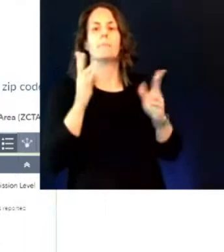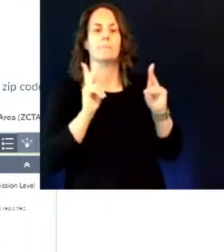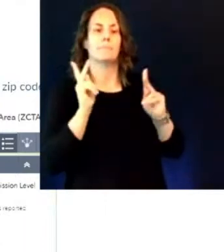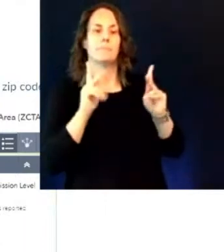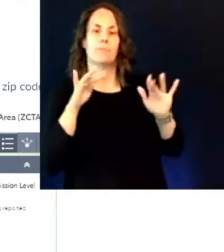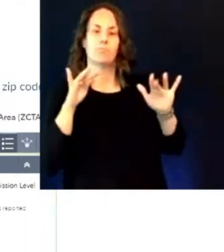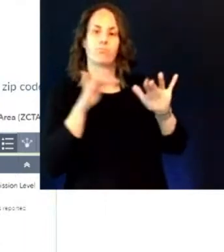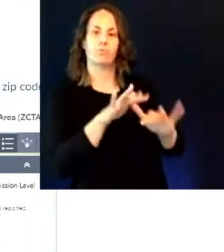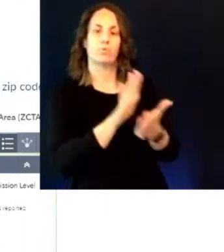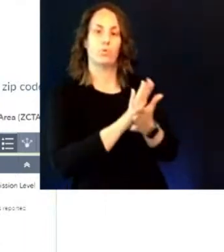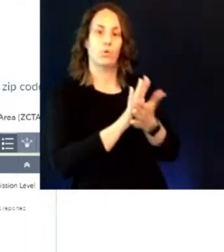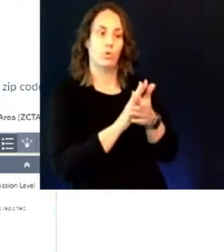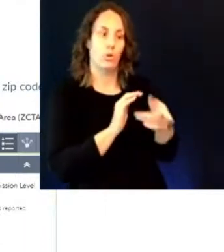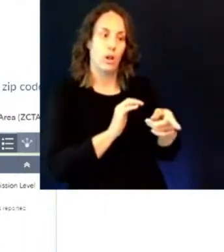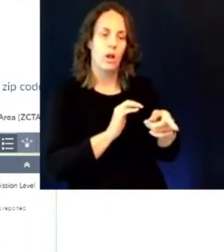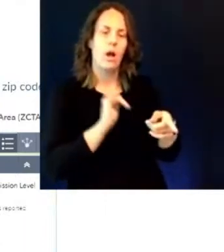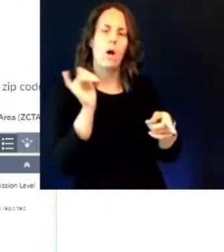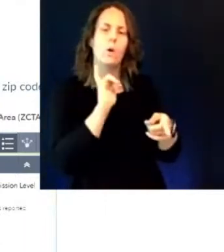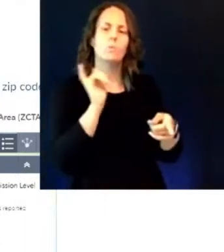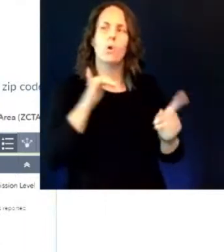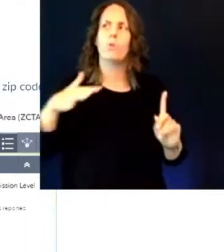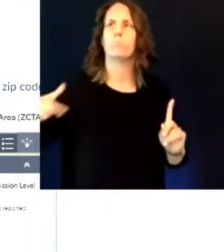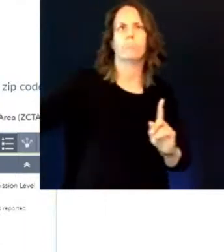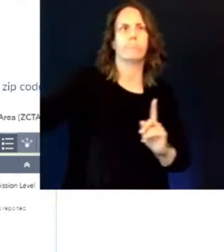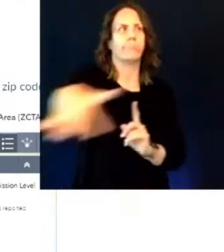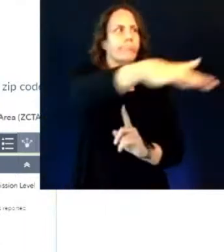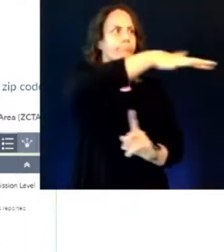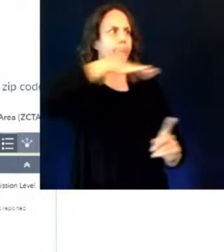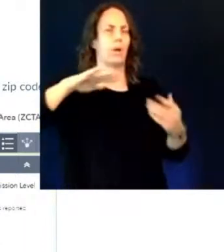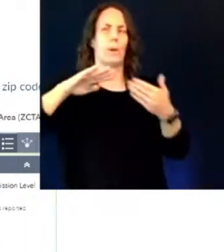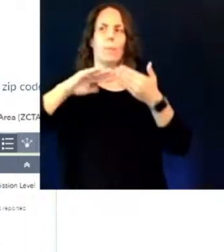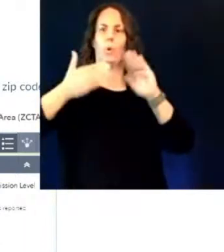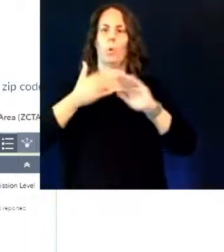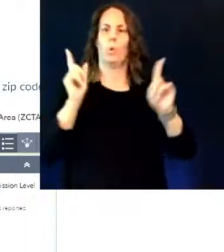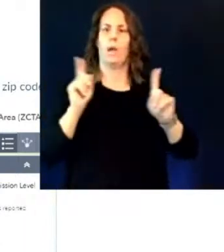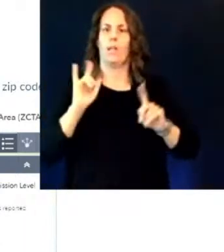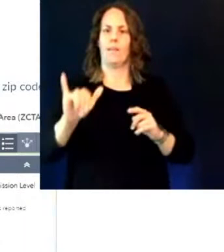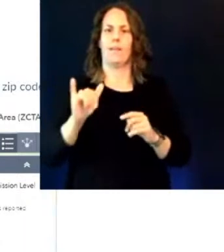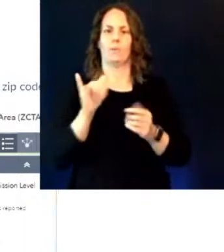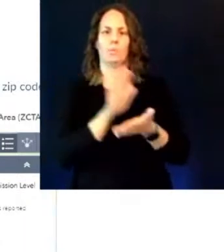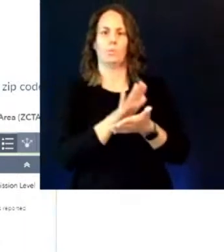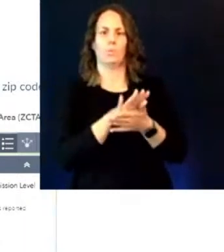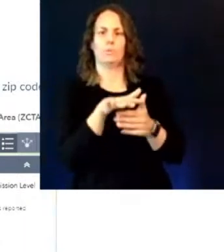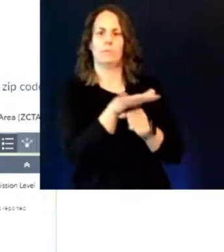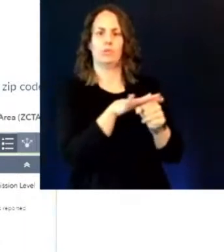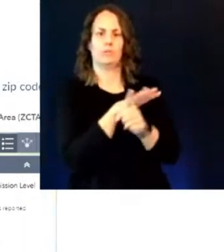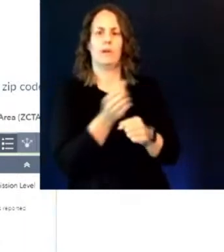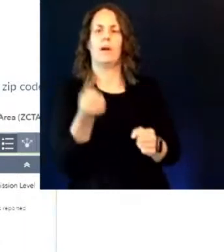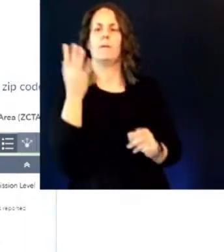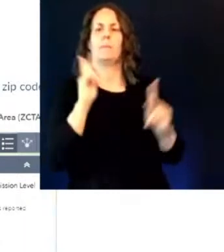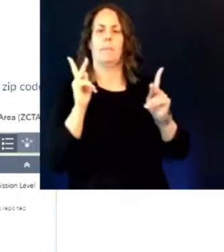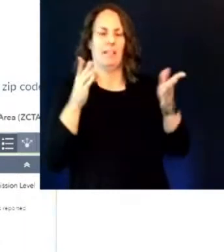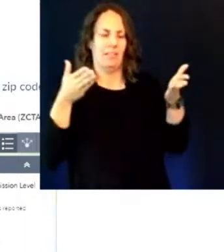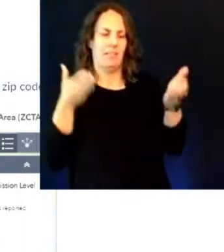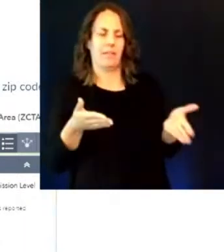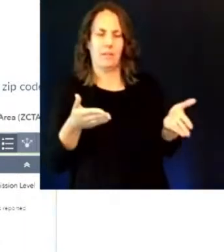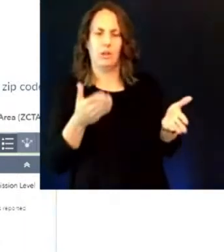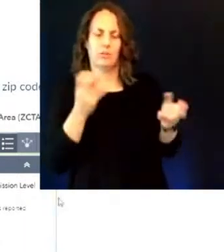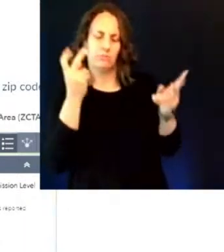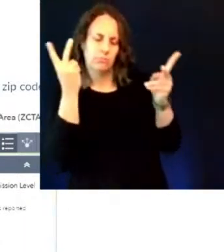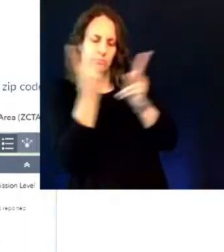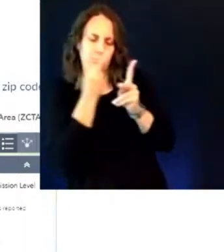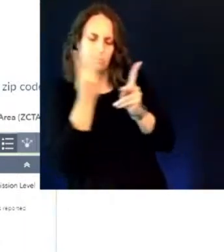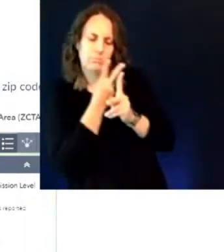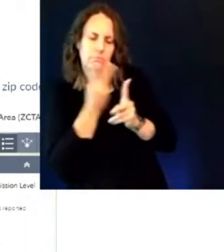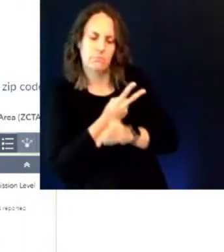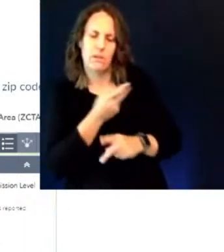those confirmed cases, this is looking at everyone who lives within that school district's zone. And you can